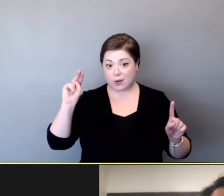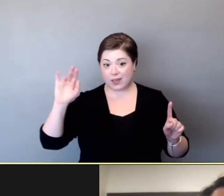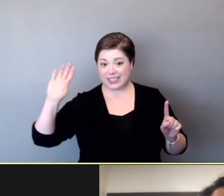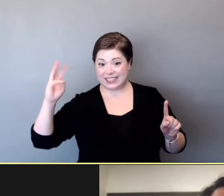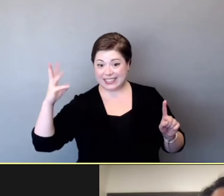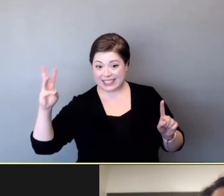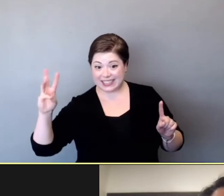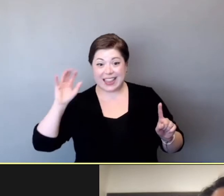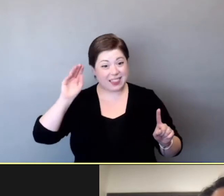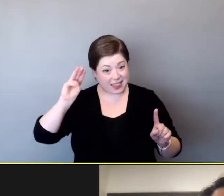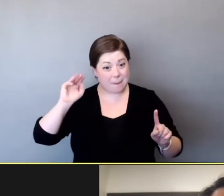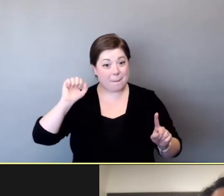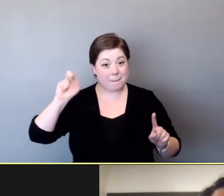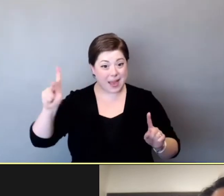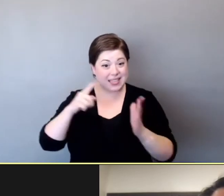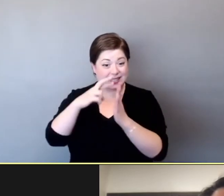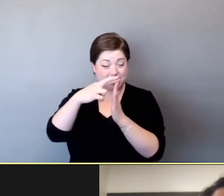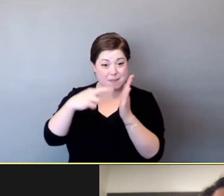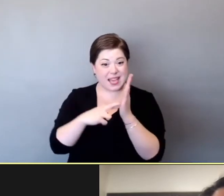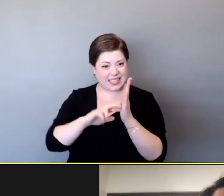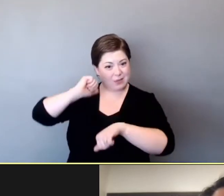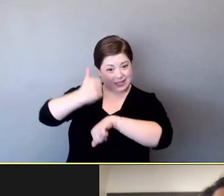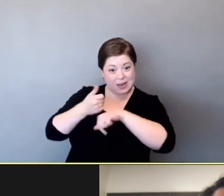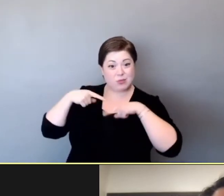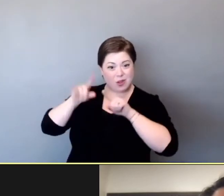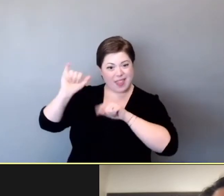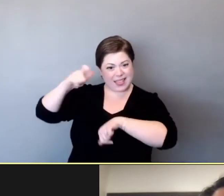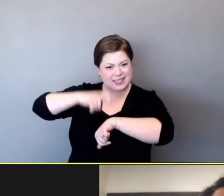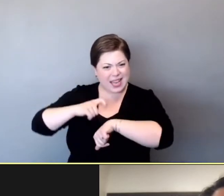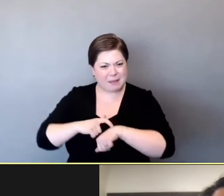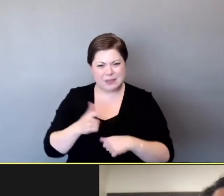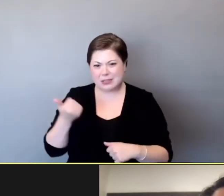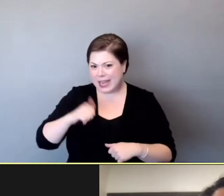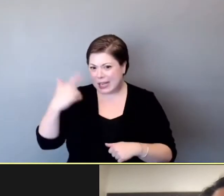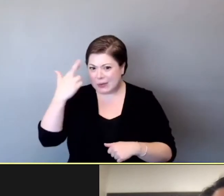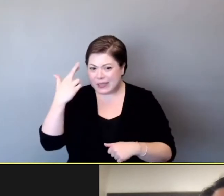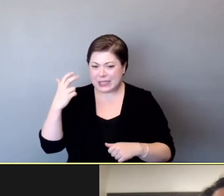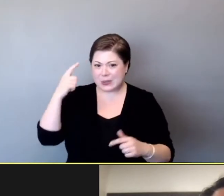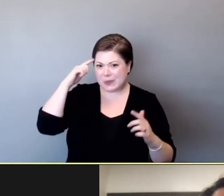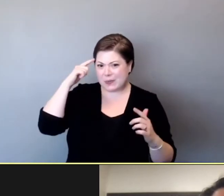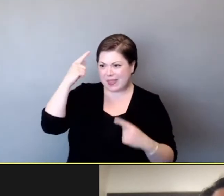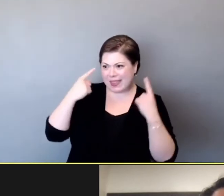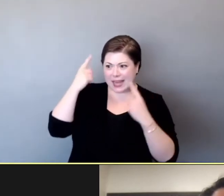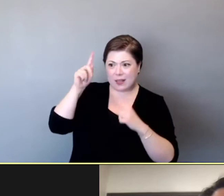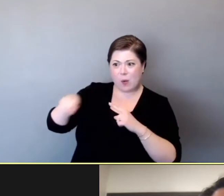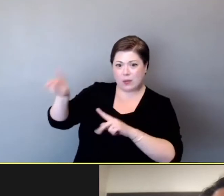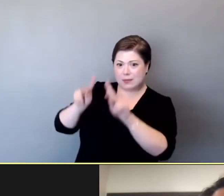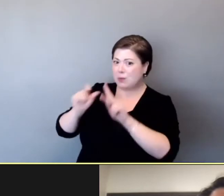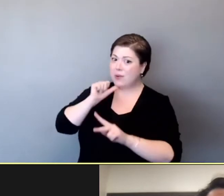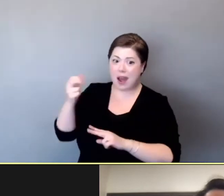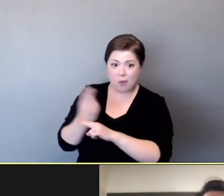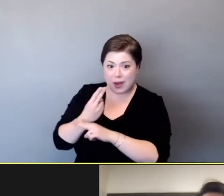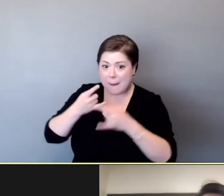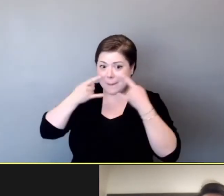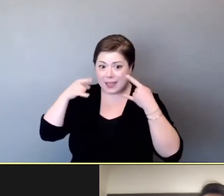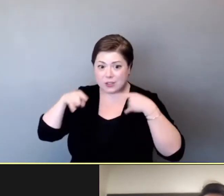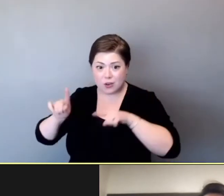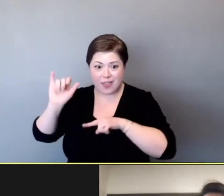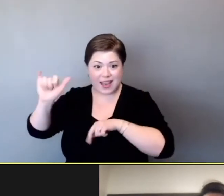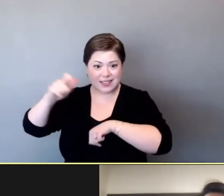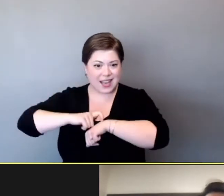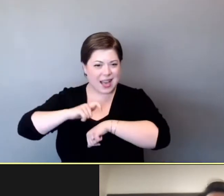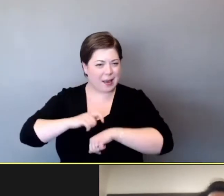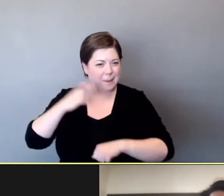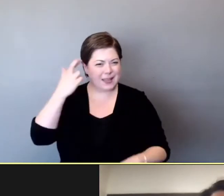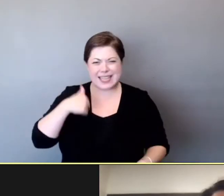in that time. Is there anything to indicate that people weren't wearing the mask during those time periods? Because I just don't